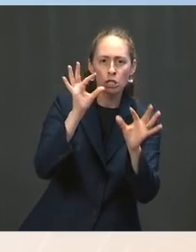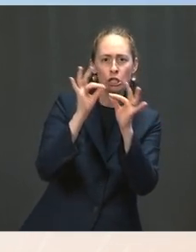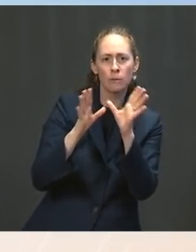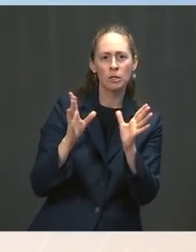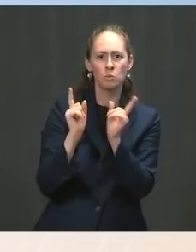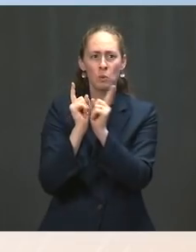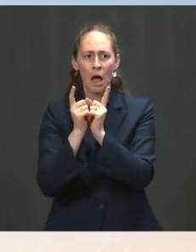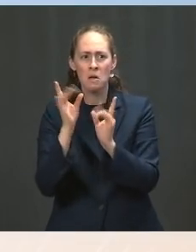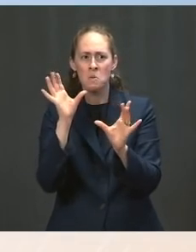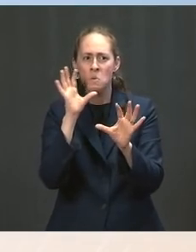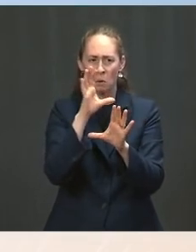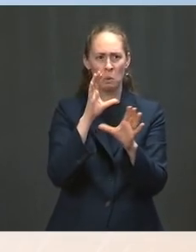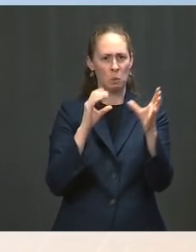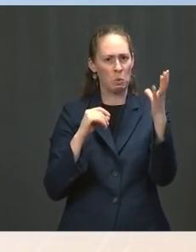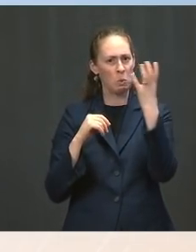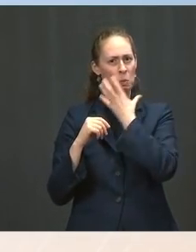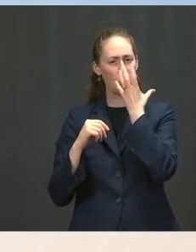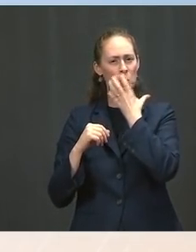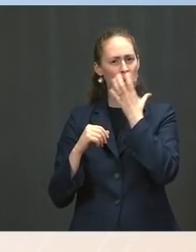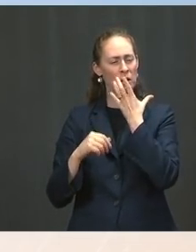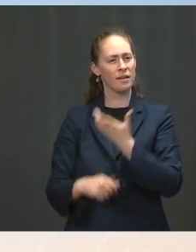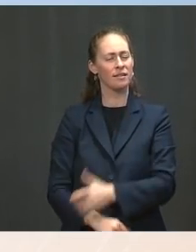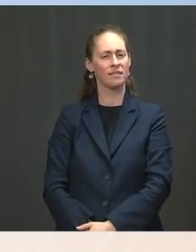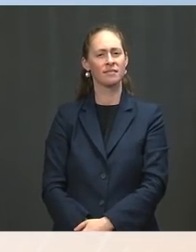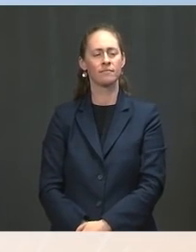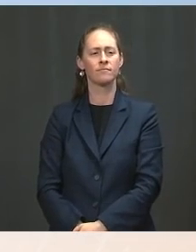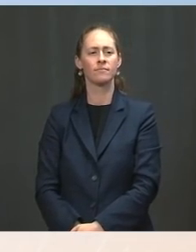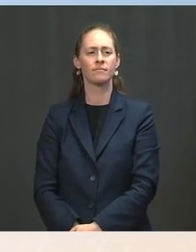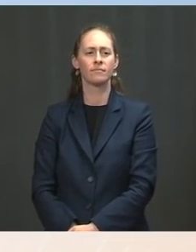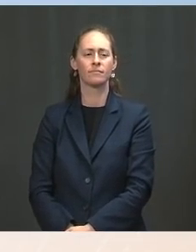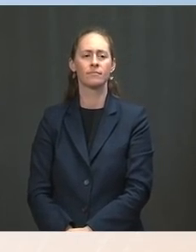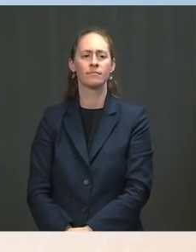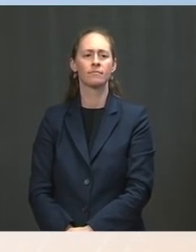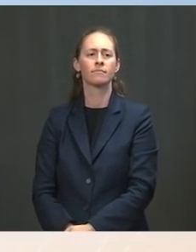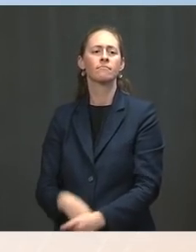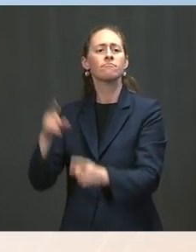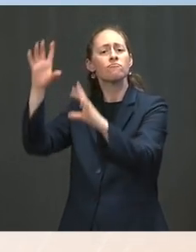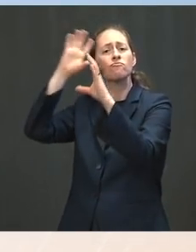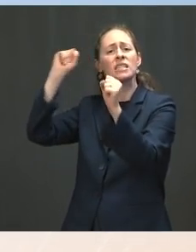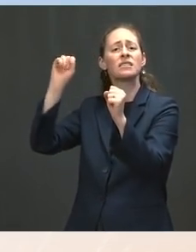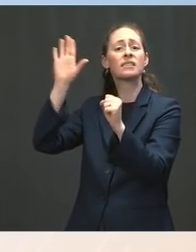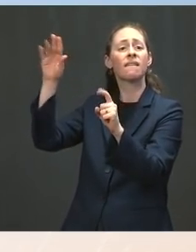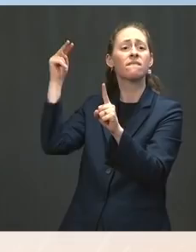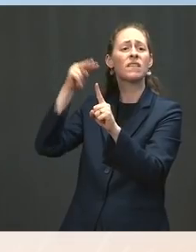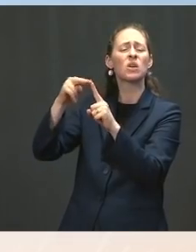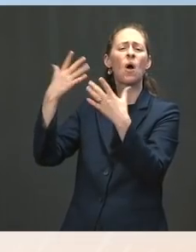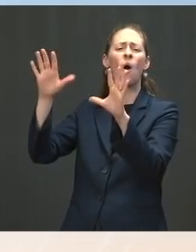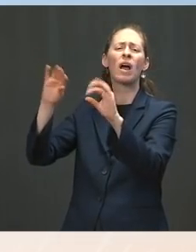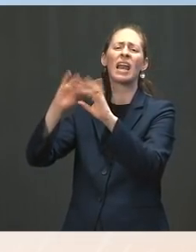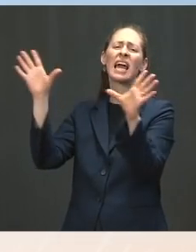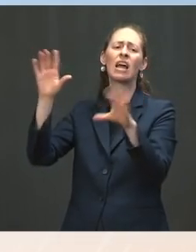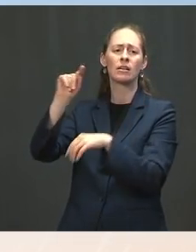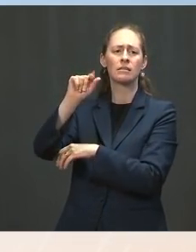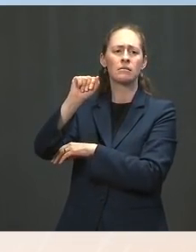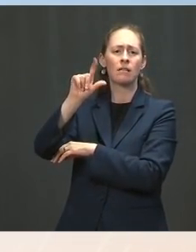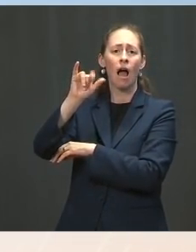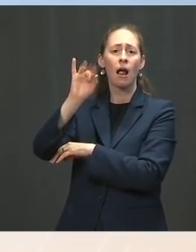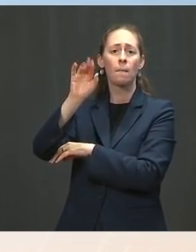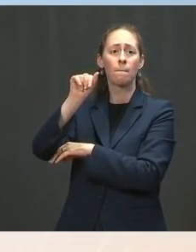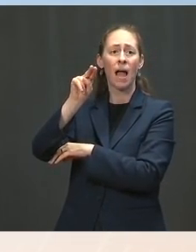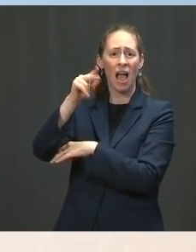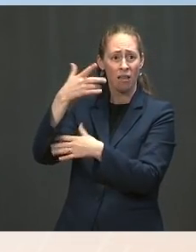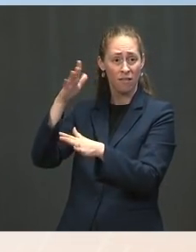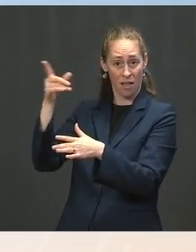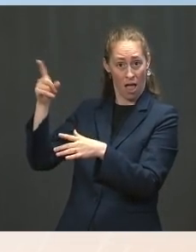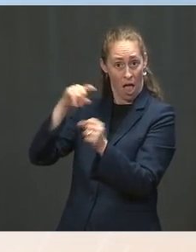the president has been very clear about his views of the Taliban. You've asked him repeatedly, do you trust these guys?